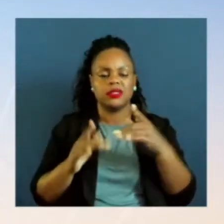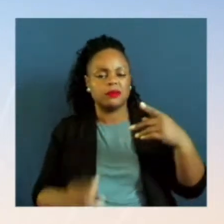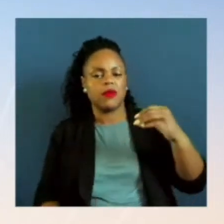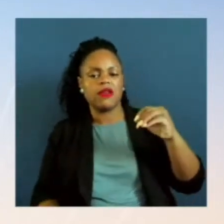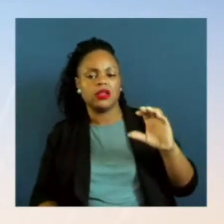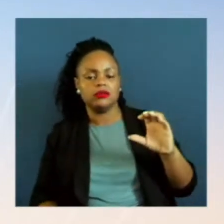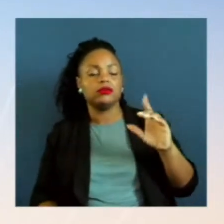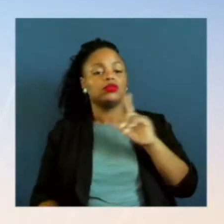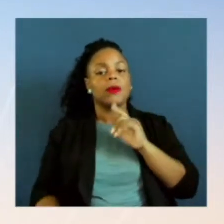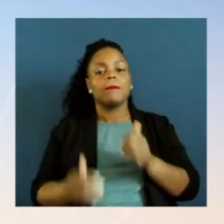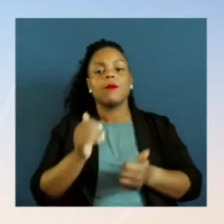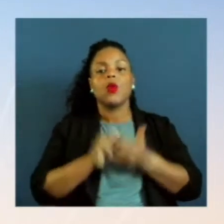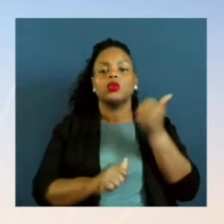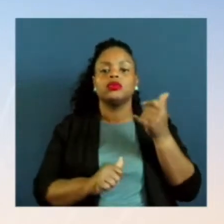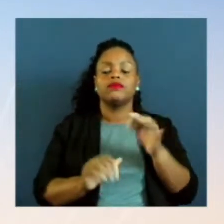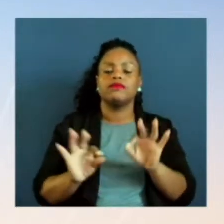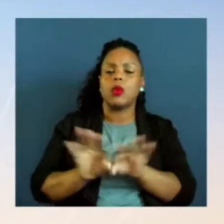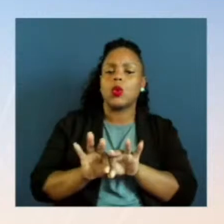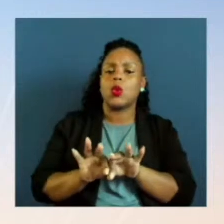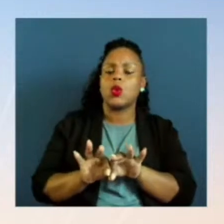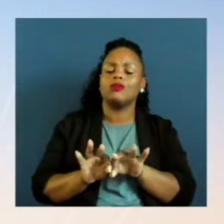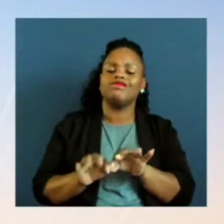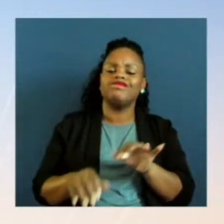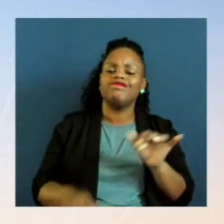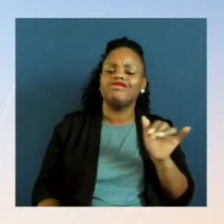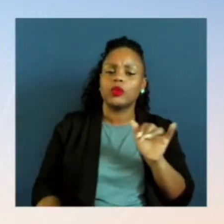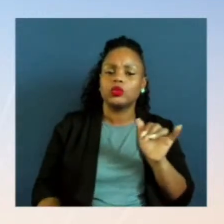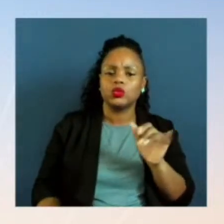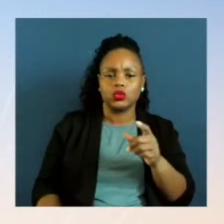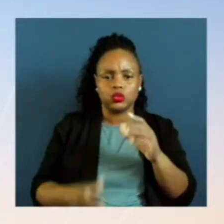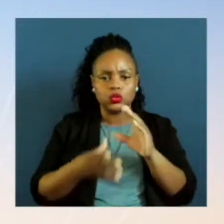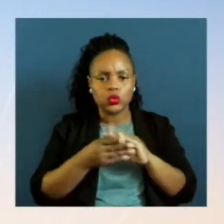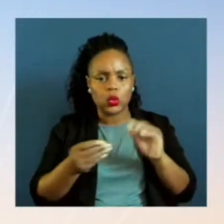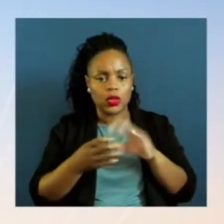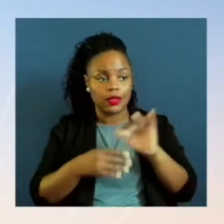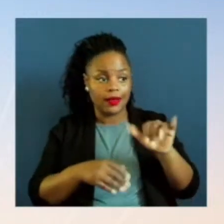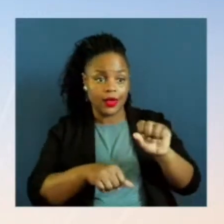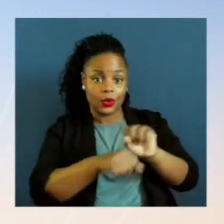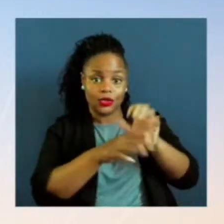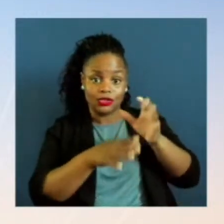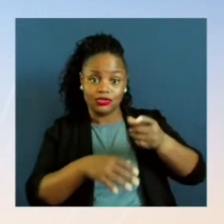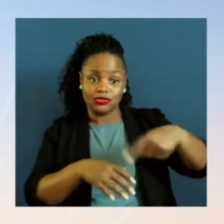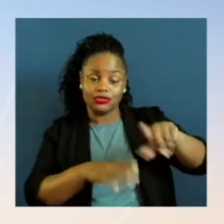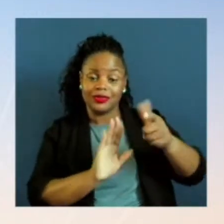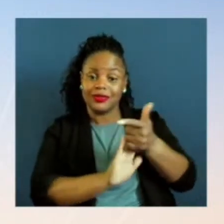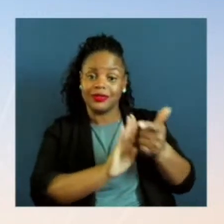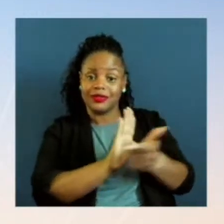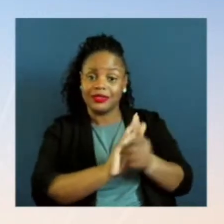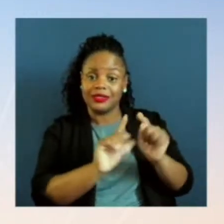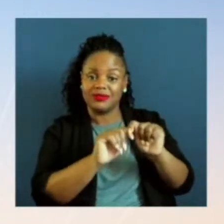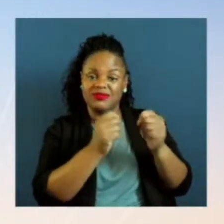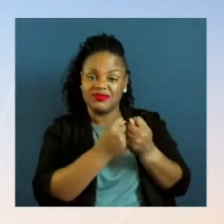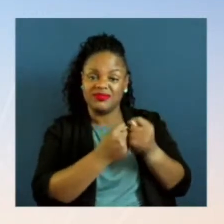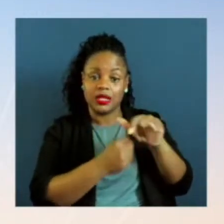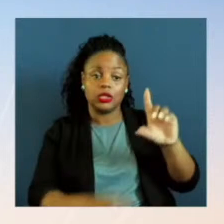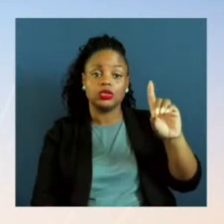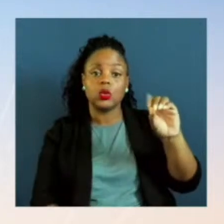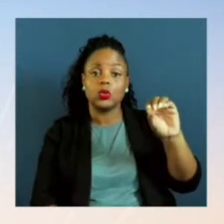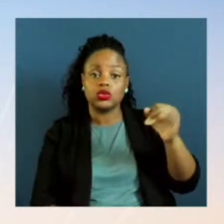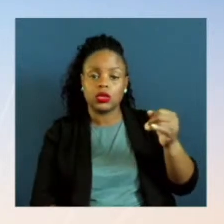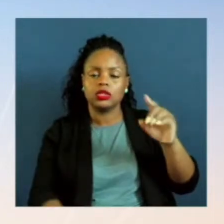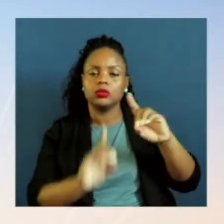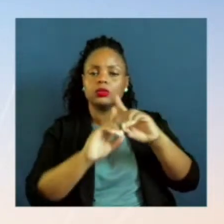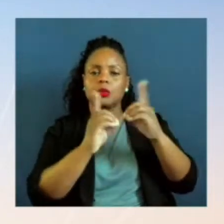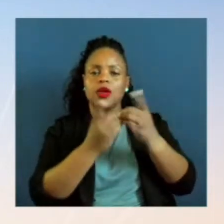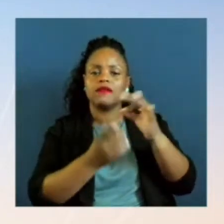also directed them to work with the legal team here at the White House, the Department of Justice, the Department of Health and Human